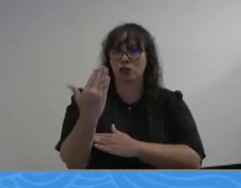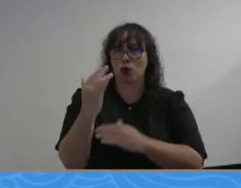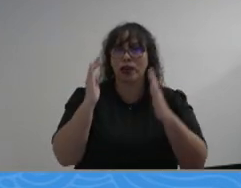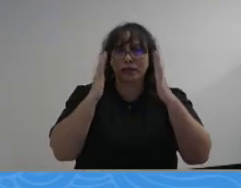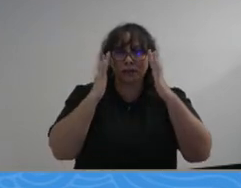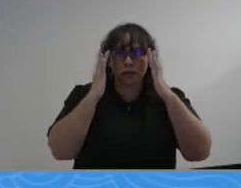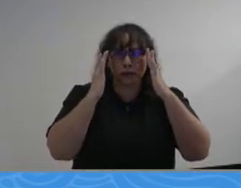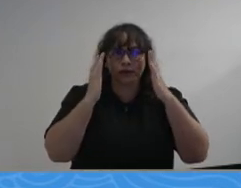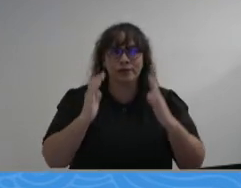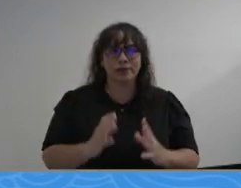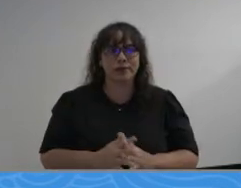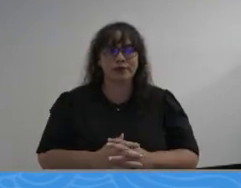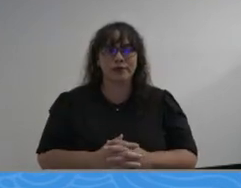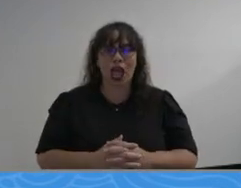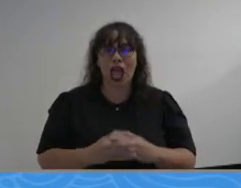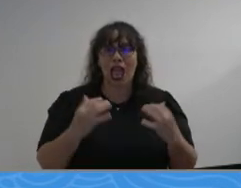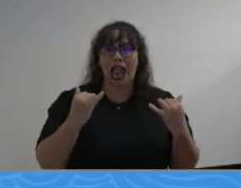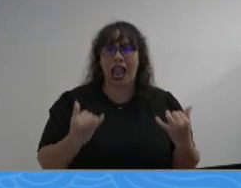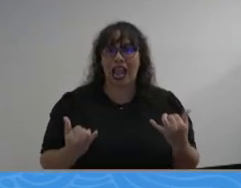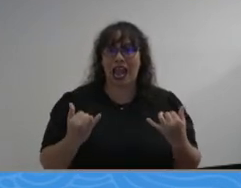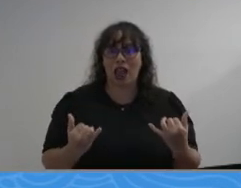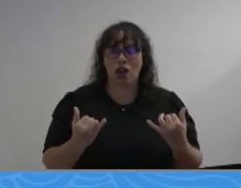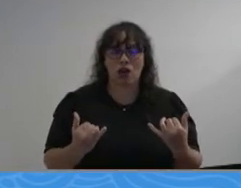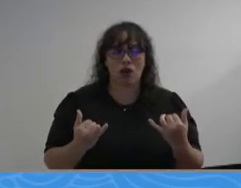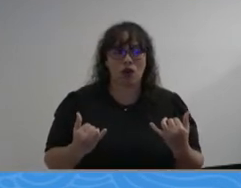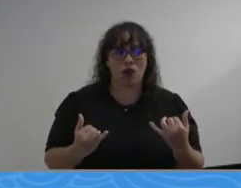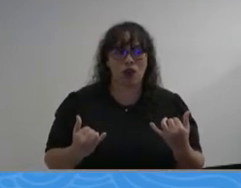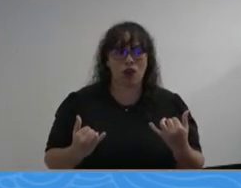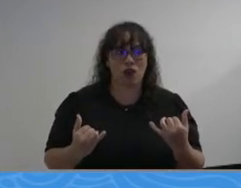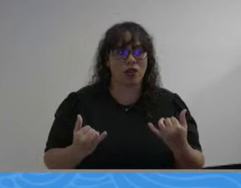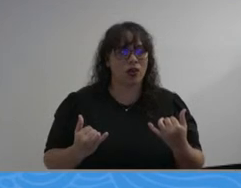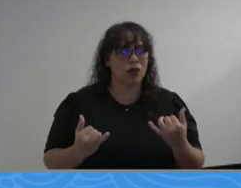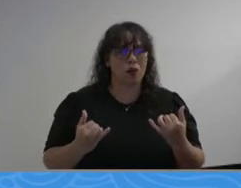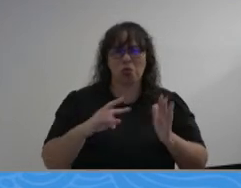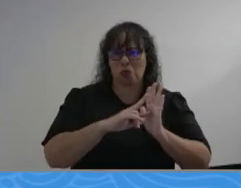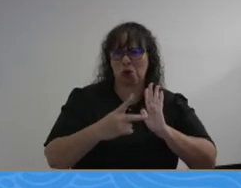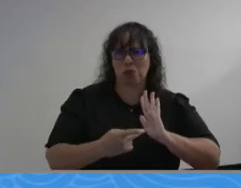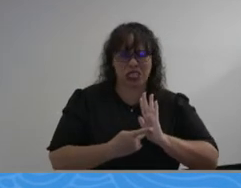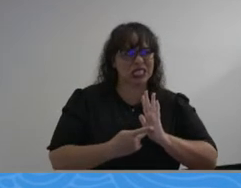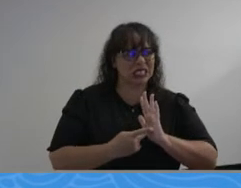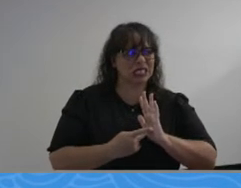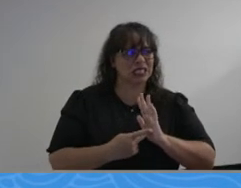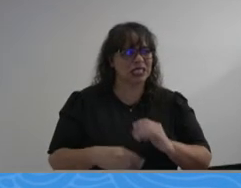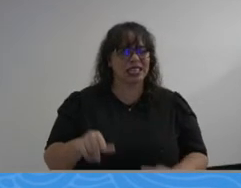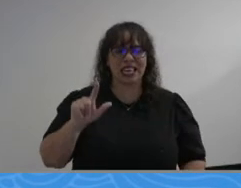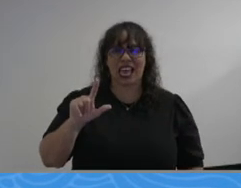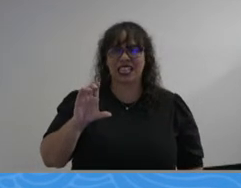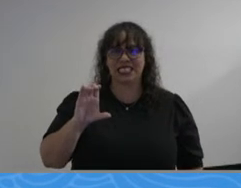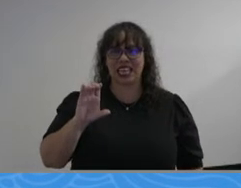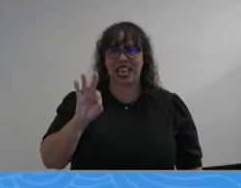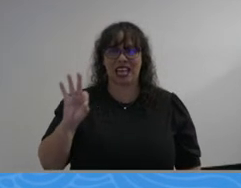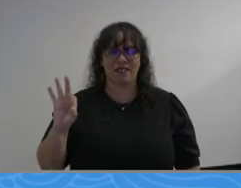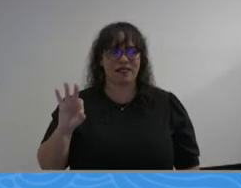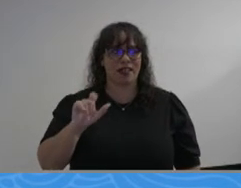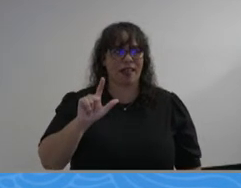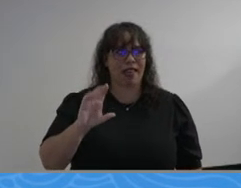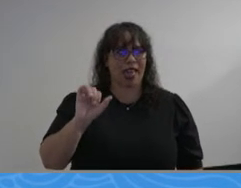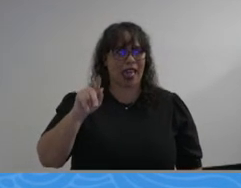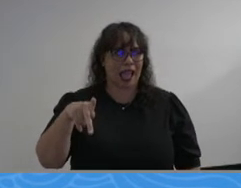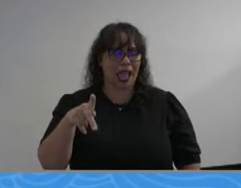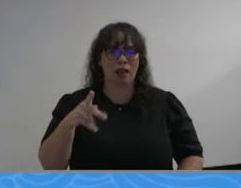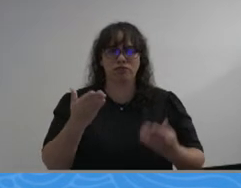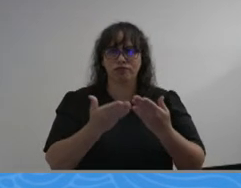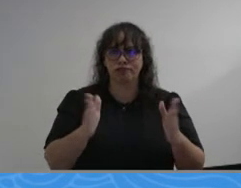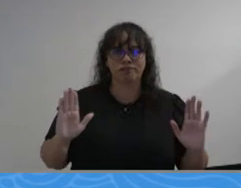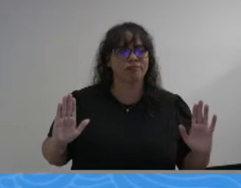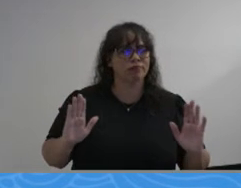As we're now on the forum purpose, LCFF LCAP overview. We will have a presentation on English